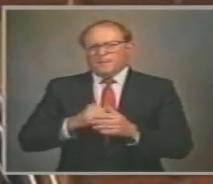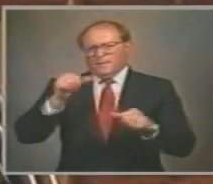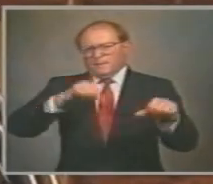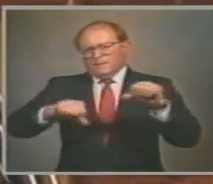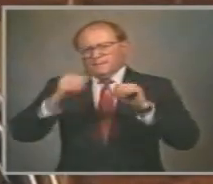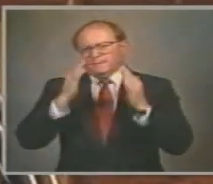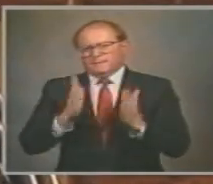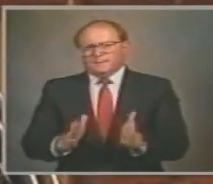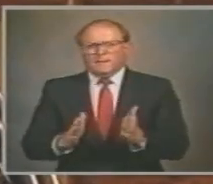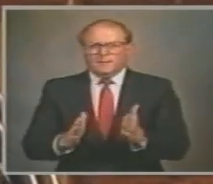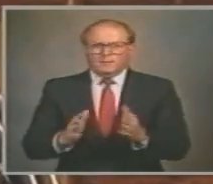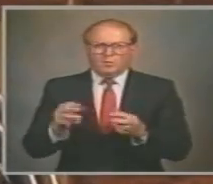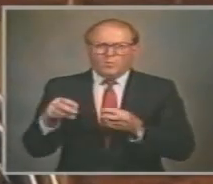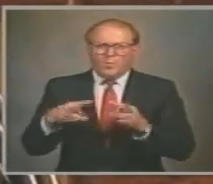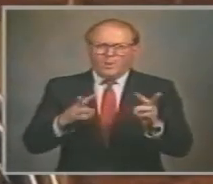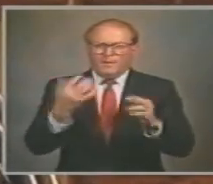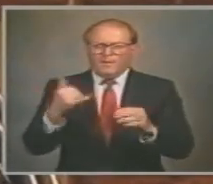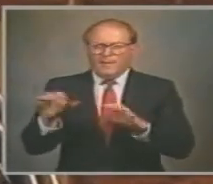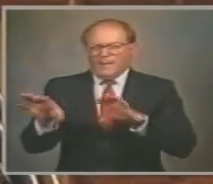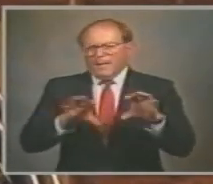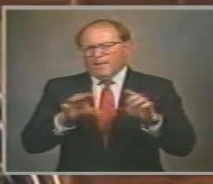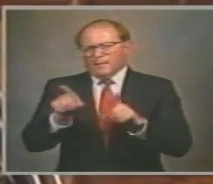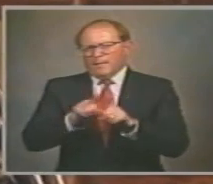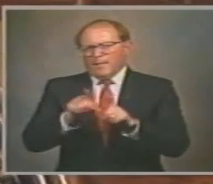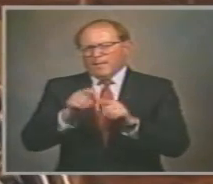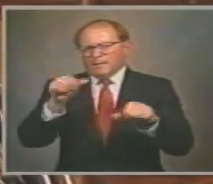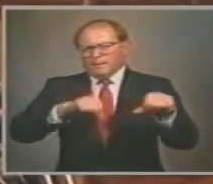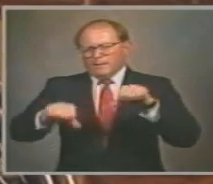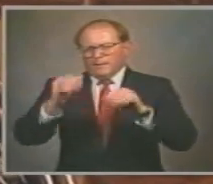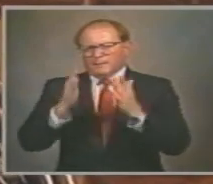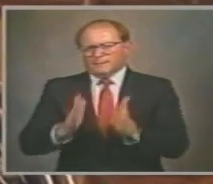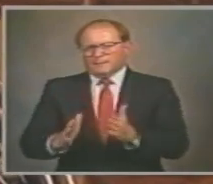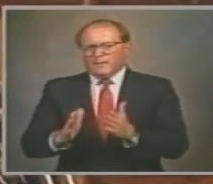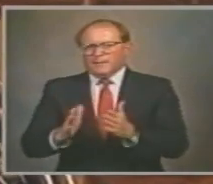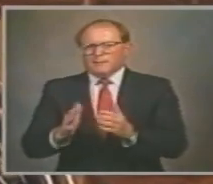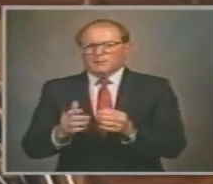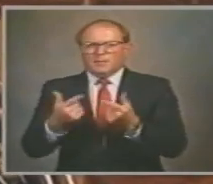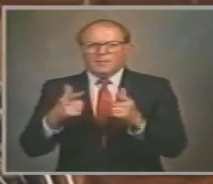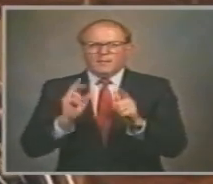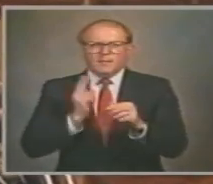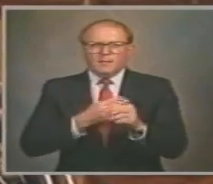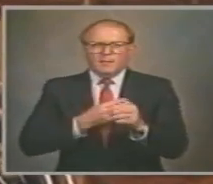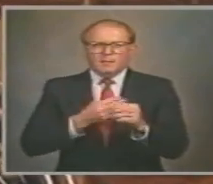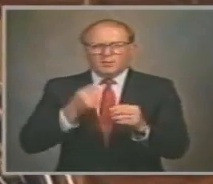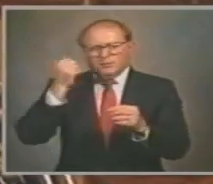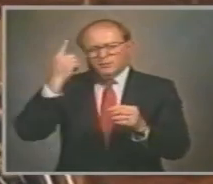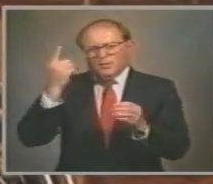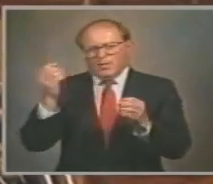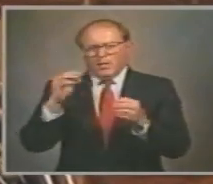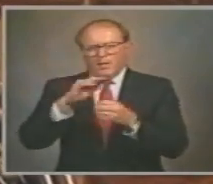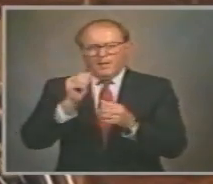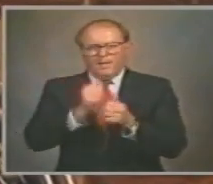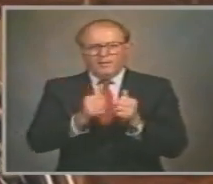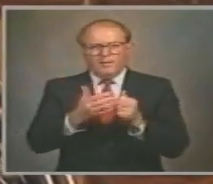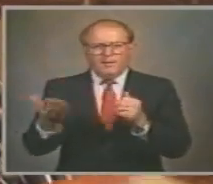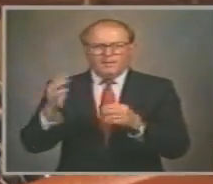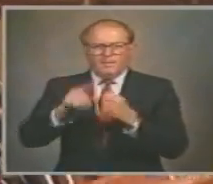Scientists, as long as they perform as scientists, discover and help us all understand more about this grand universe in which we